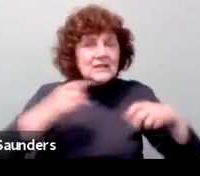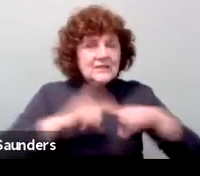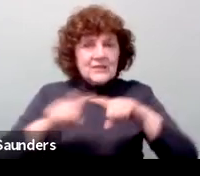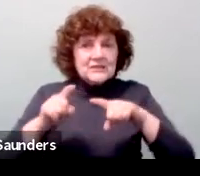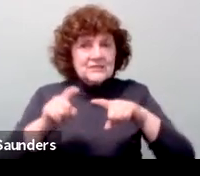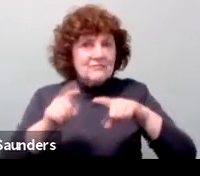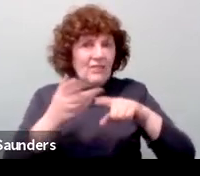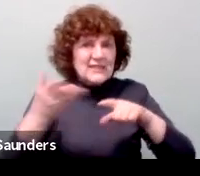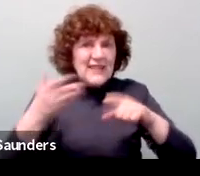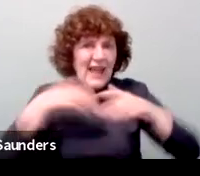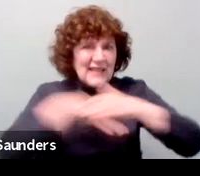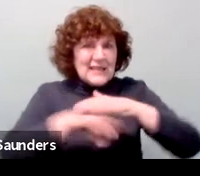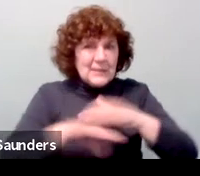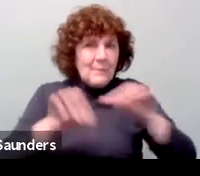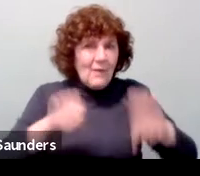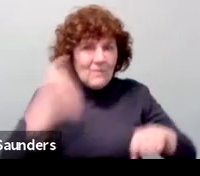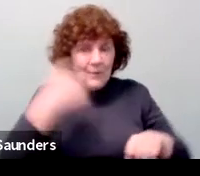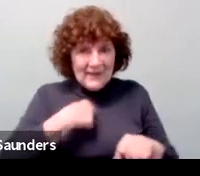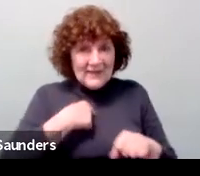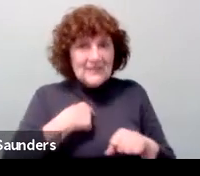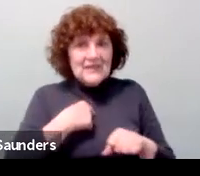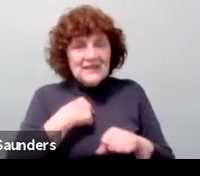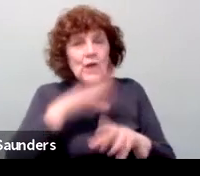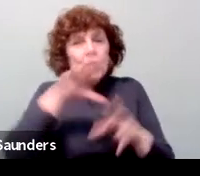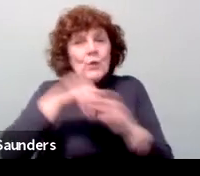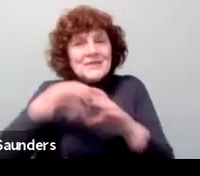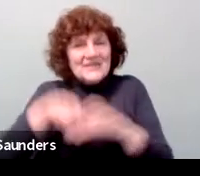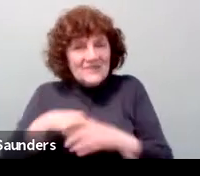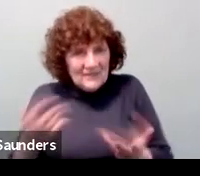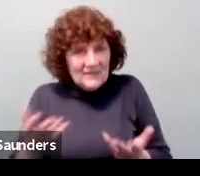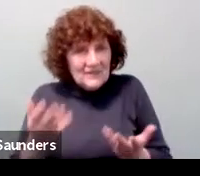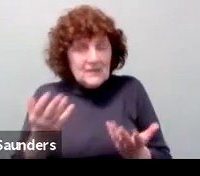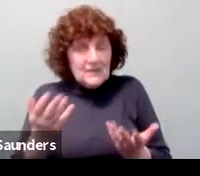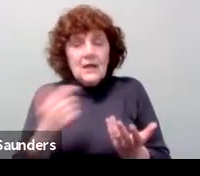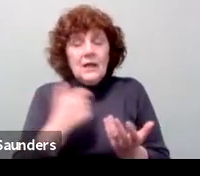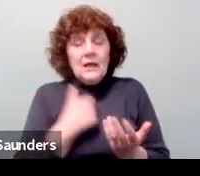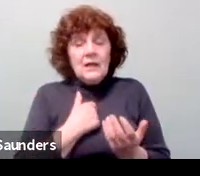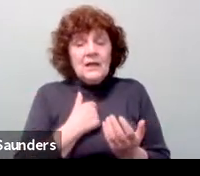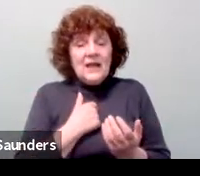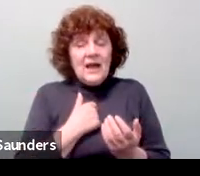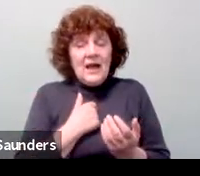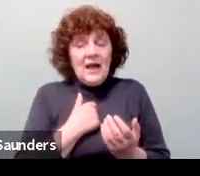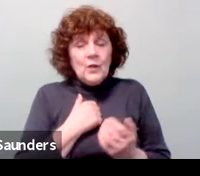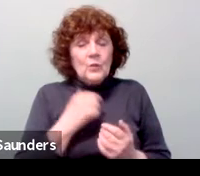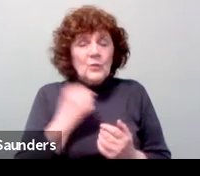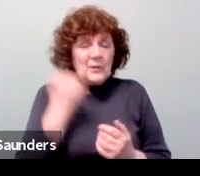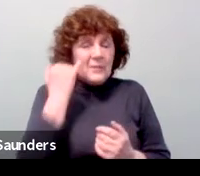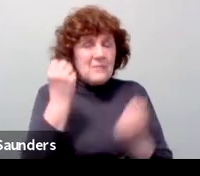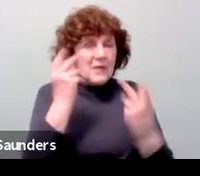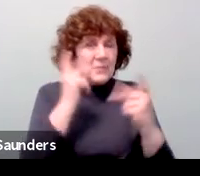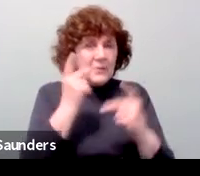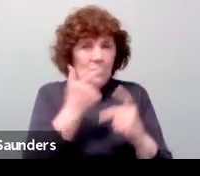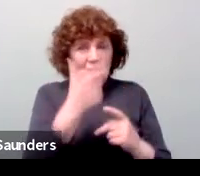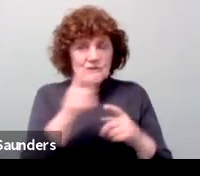opportunities inclusive. Now, I bet that many of the people watching right now, as you